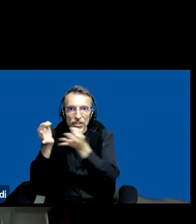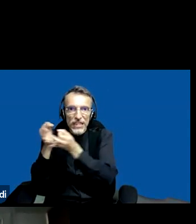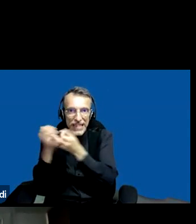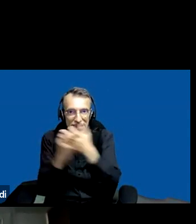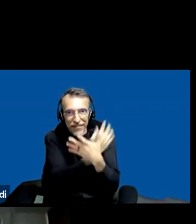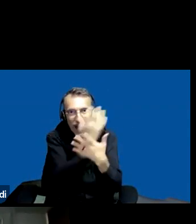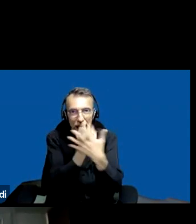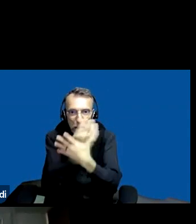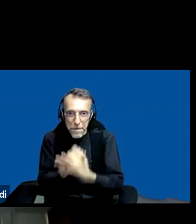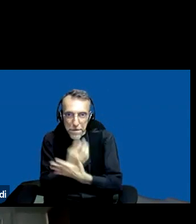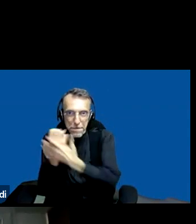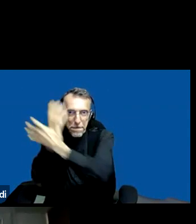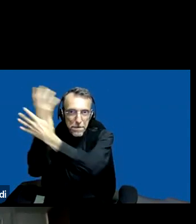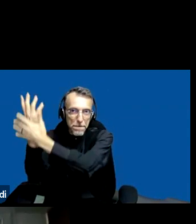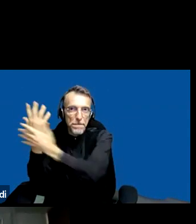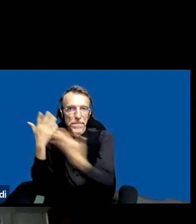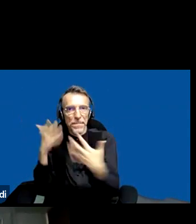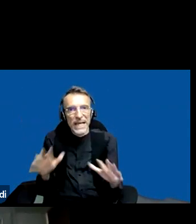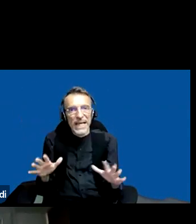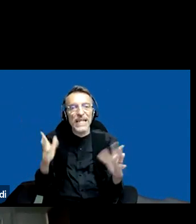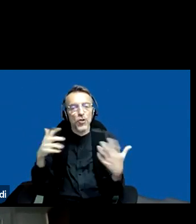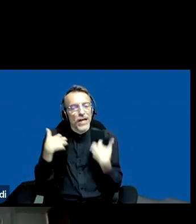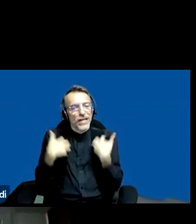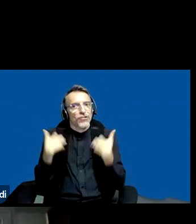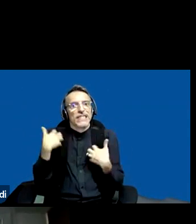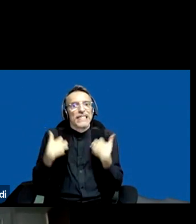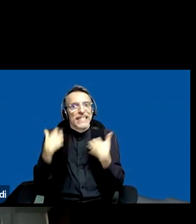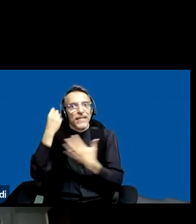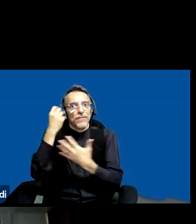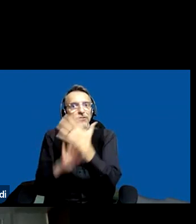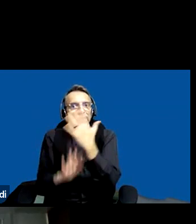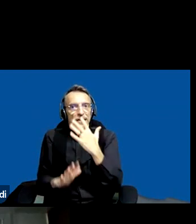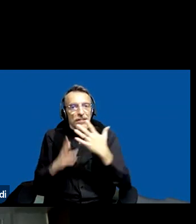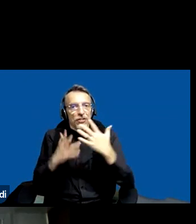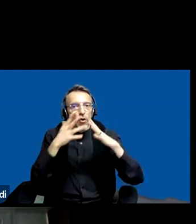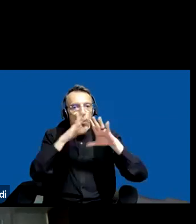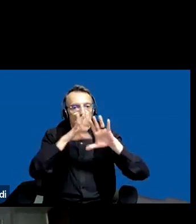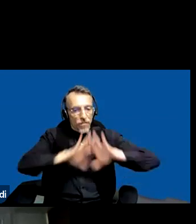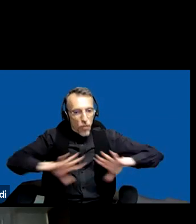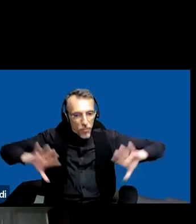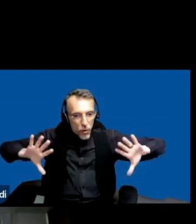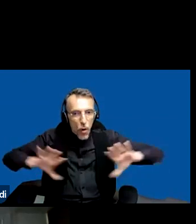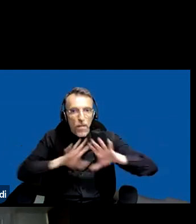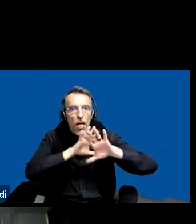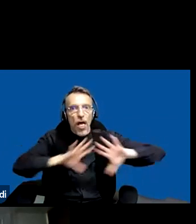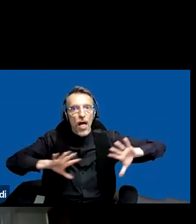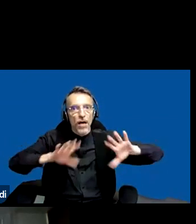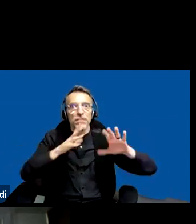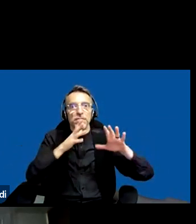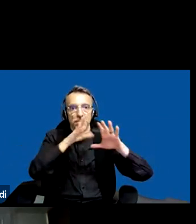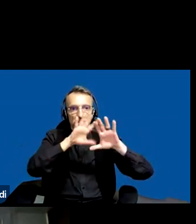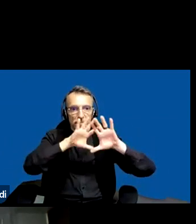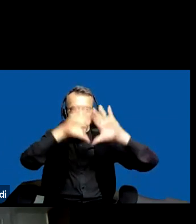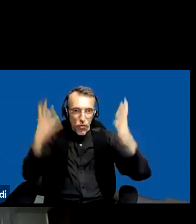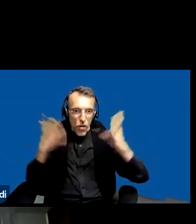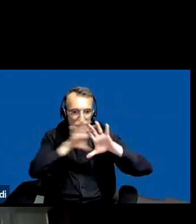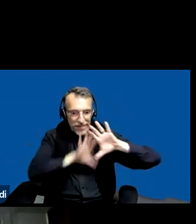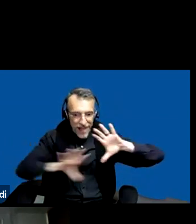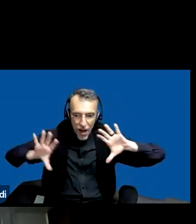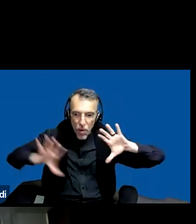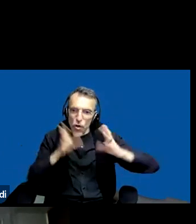has been a very interesting experience of learning from the global South and trying to bring those in